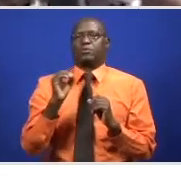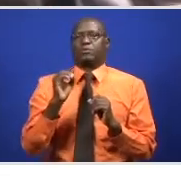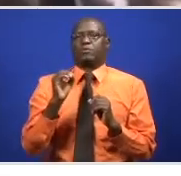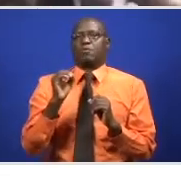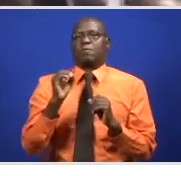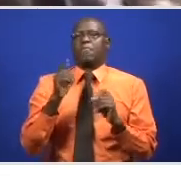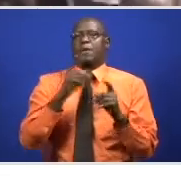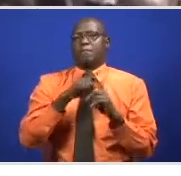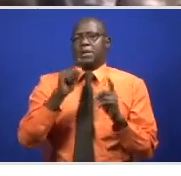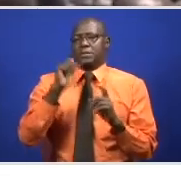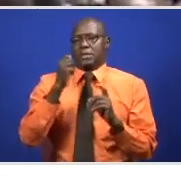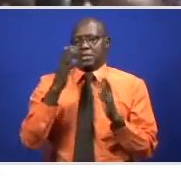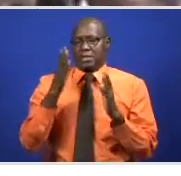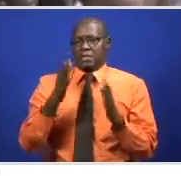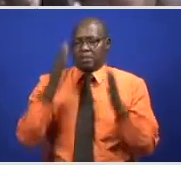Kenya wazalendo,